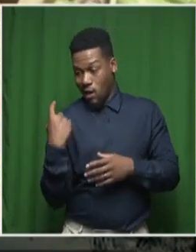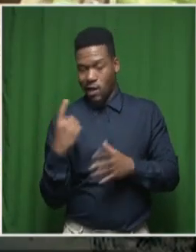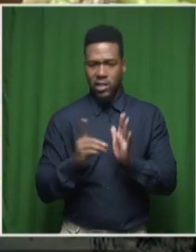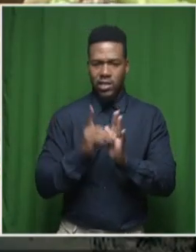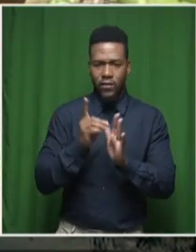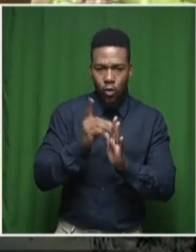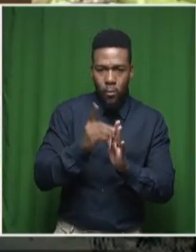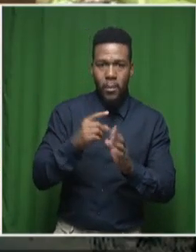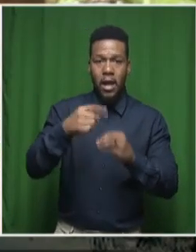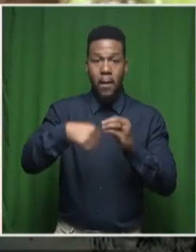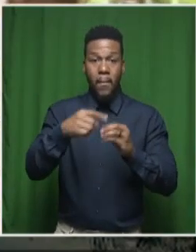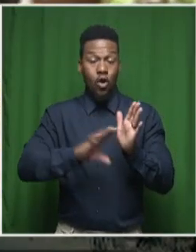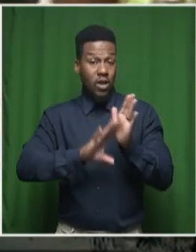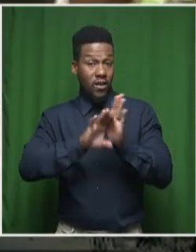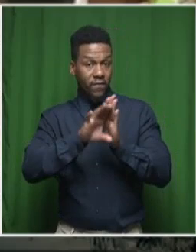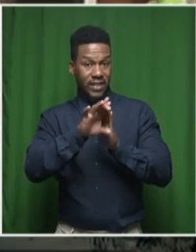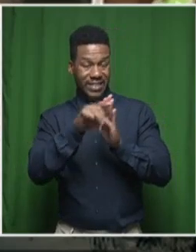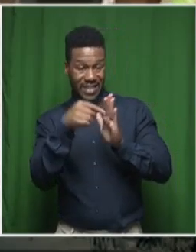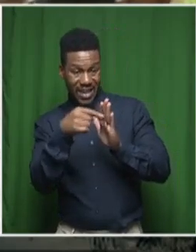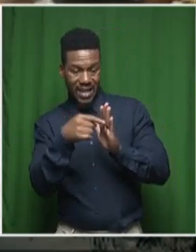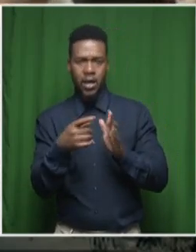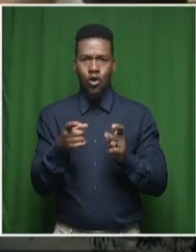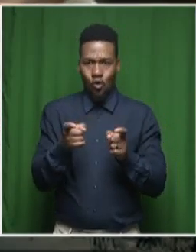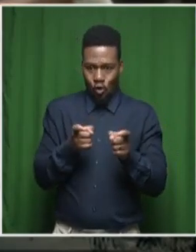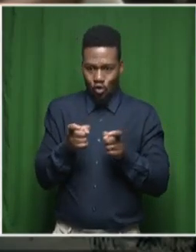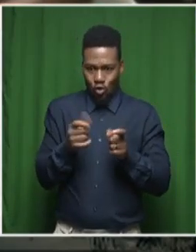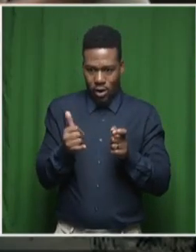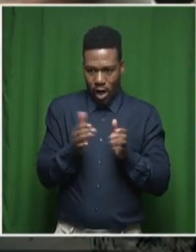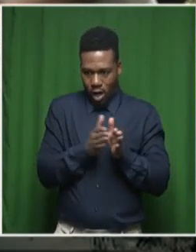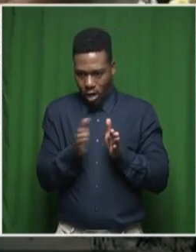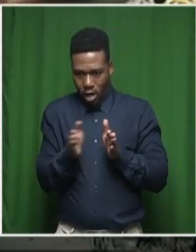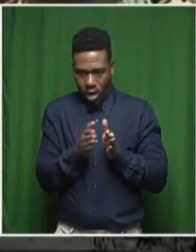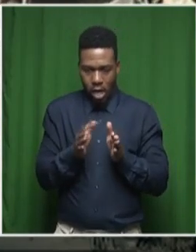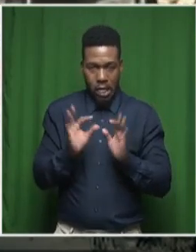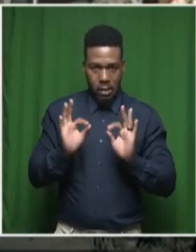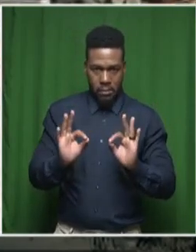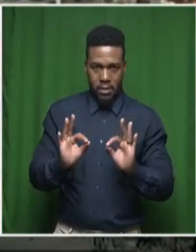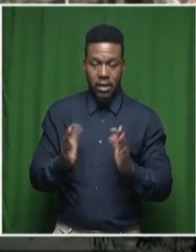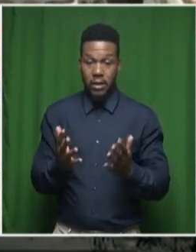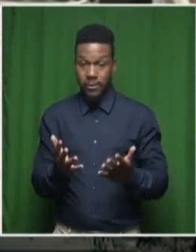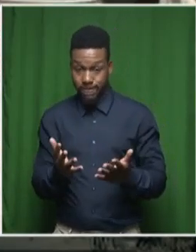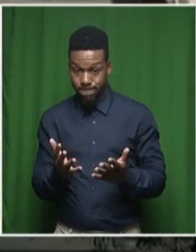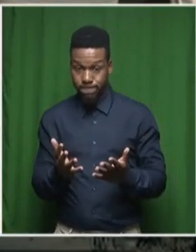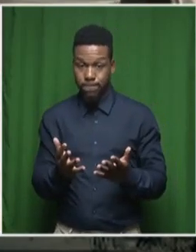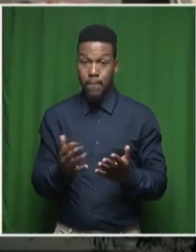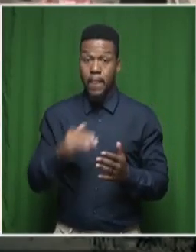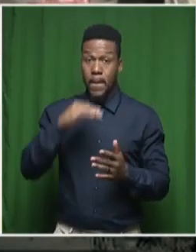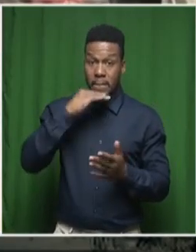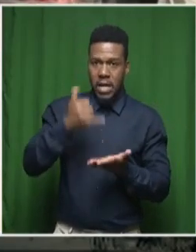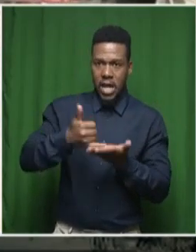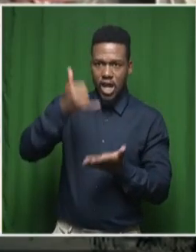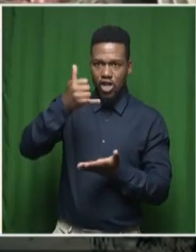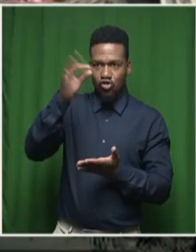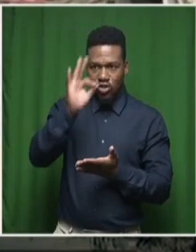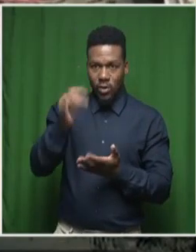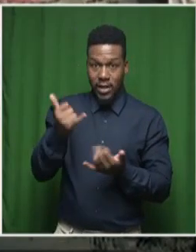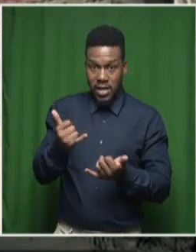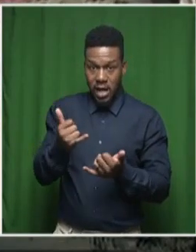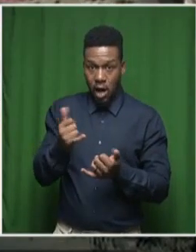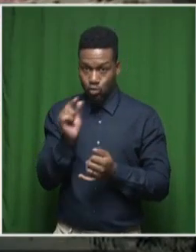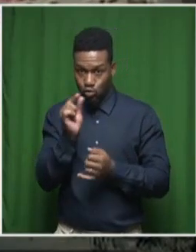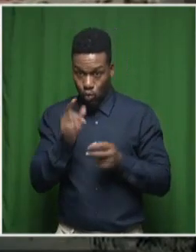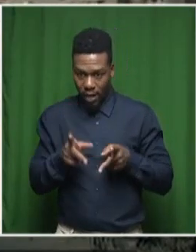inflation increasingly being more within control, and of course, the first set of interest rate cuts that we do anticipate